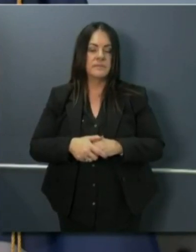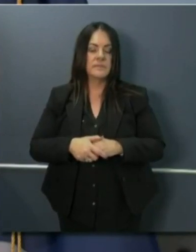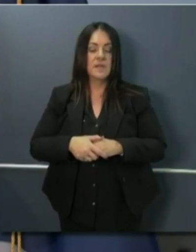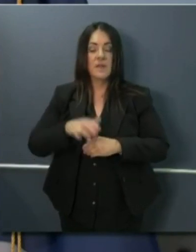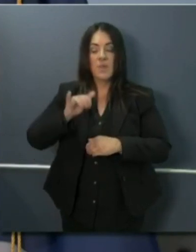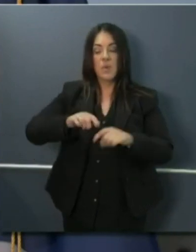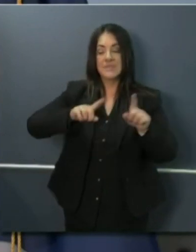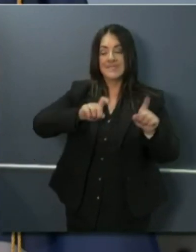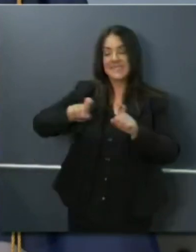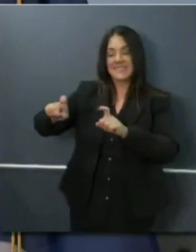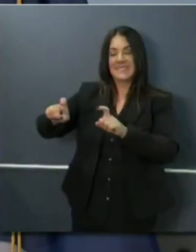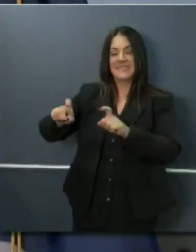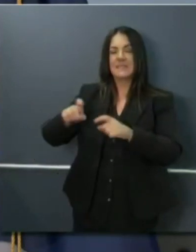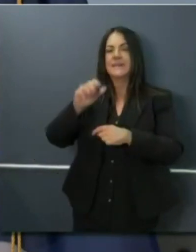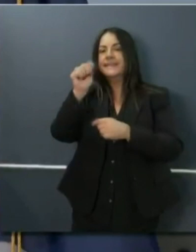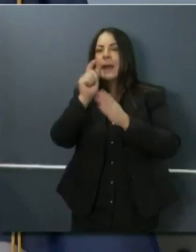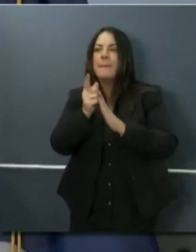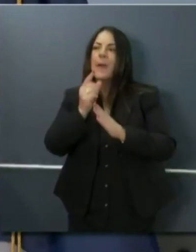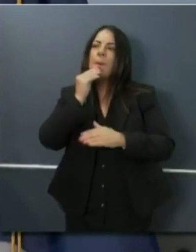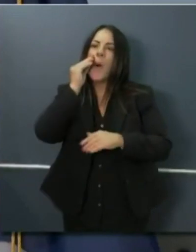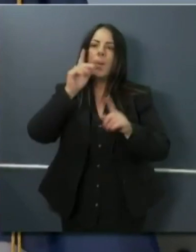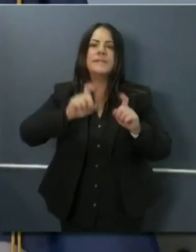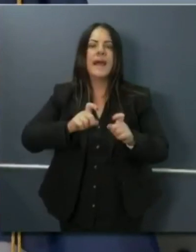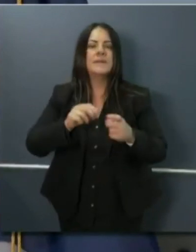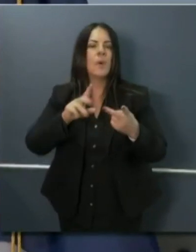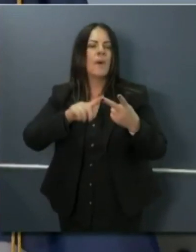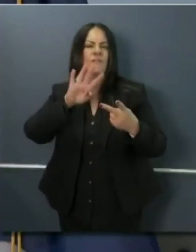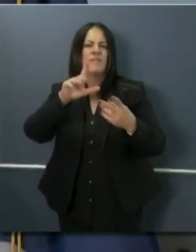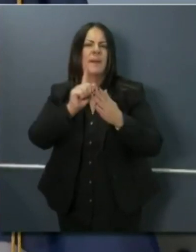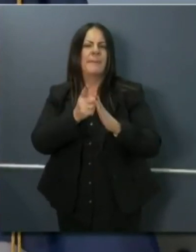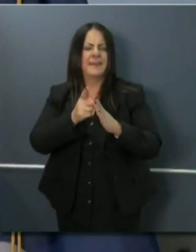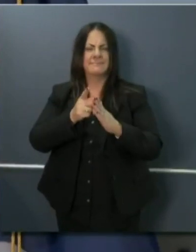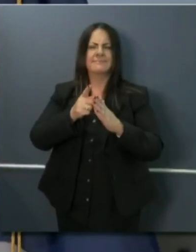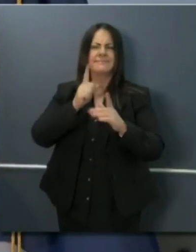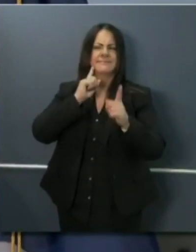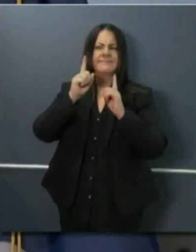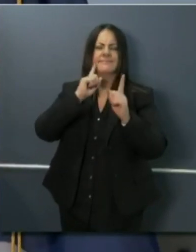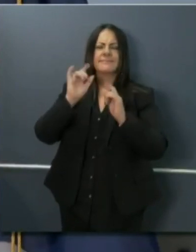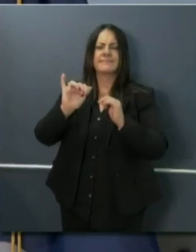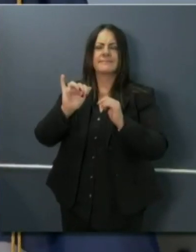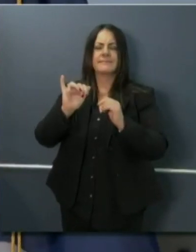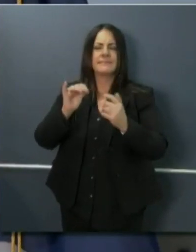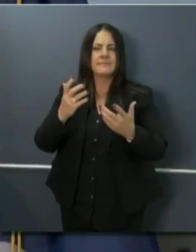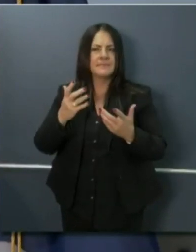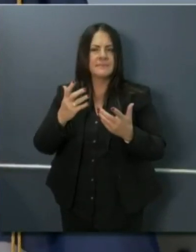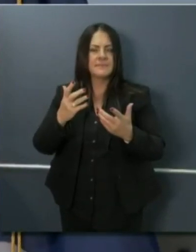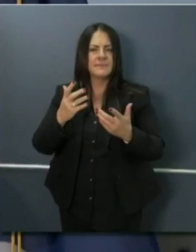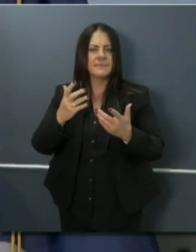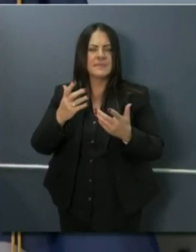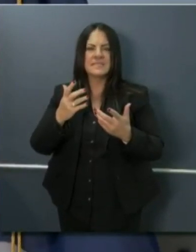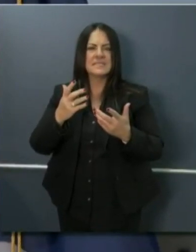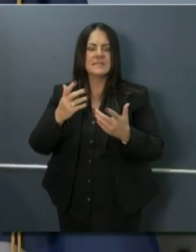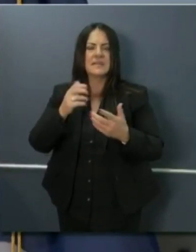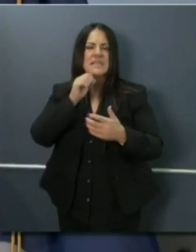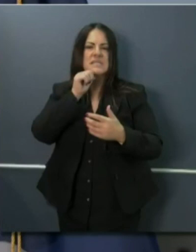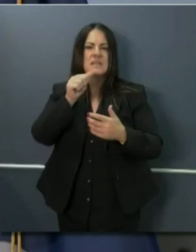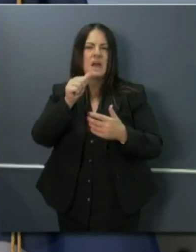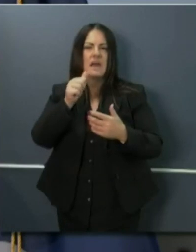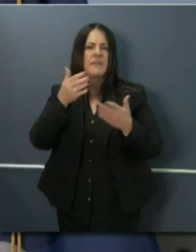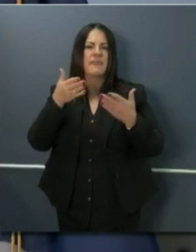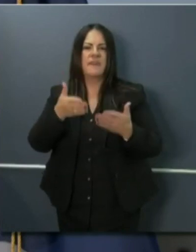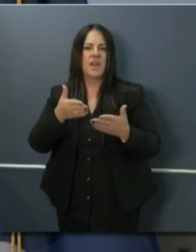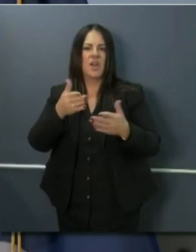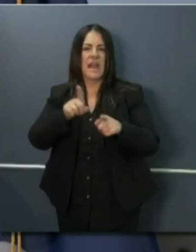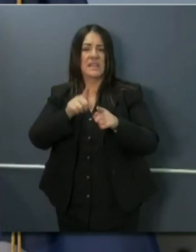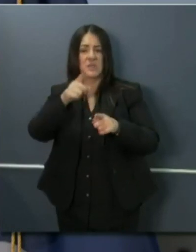testing protocols, 10-minute home test, 45 minutes, whatever it is, the scalability is not there as advertised.